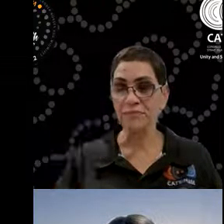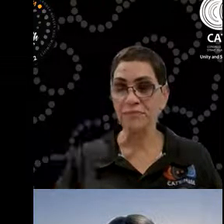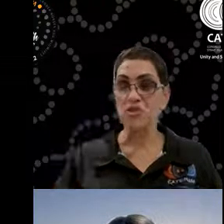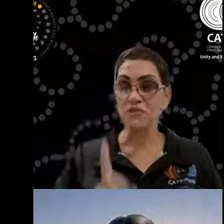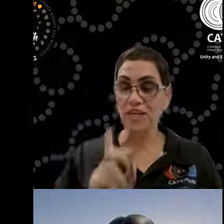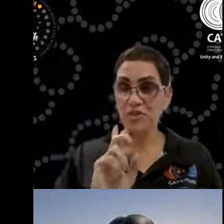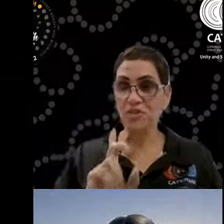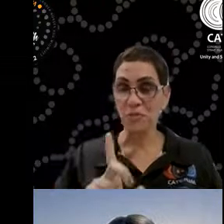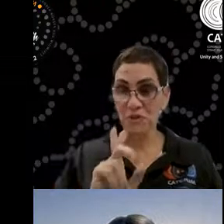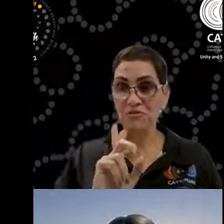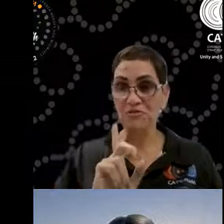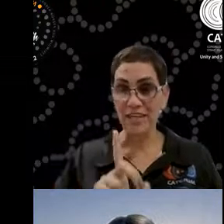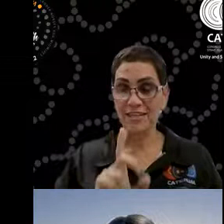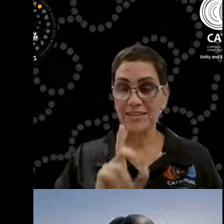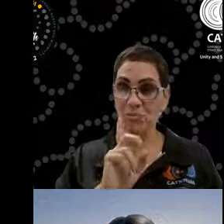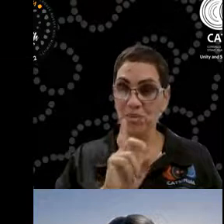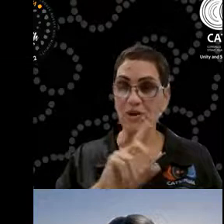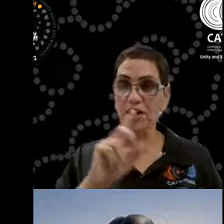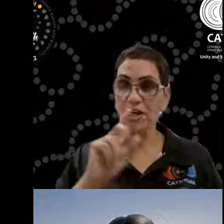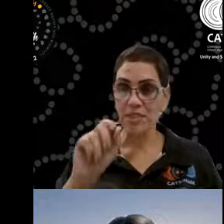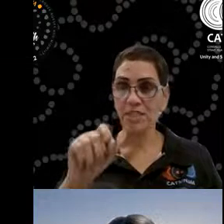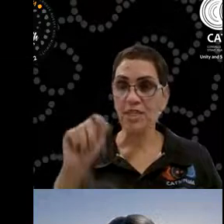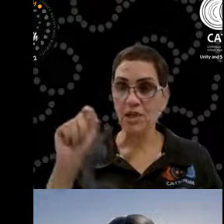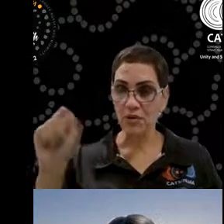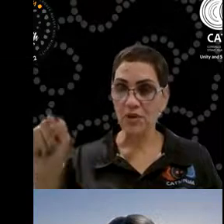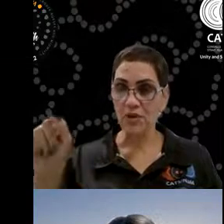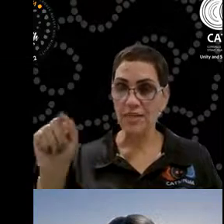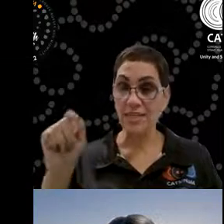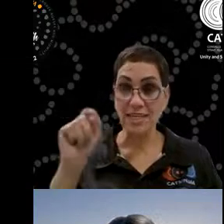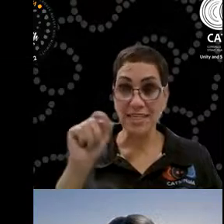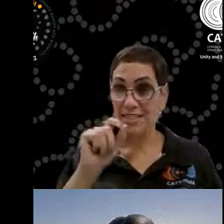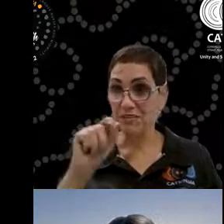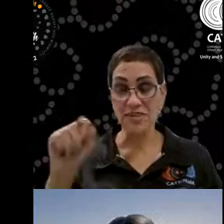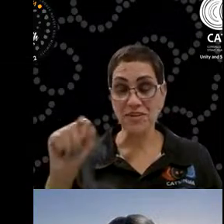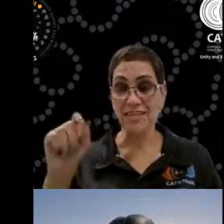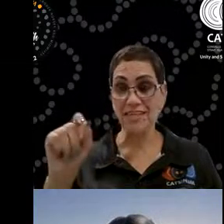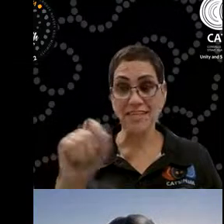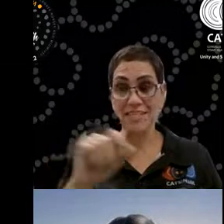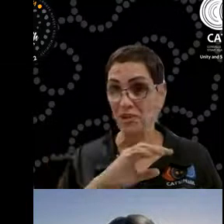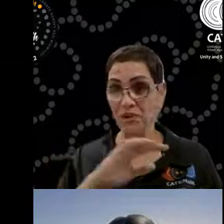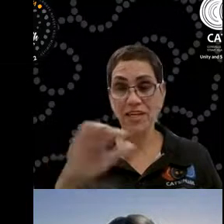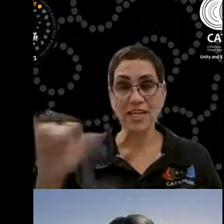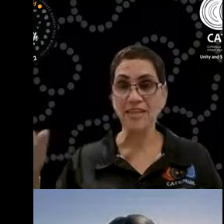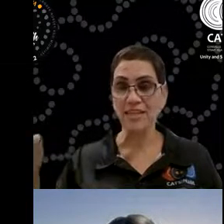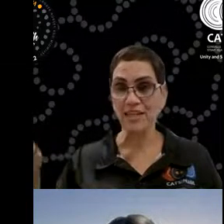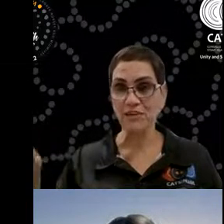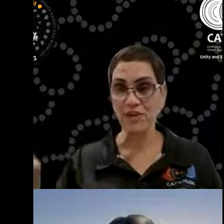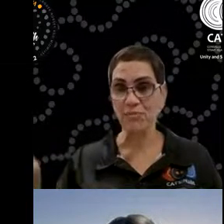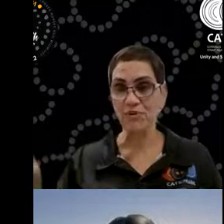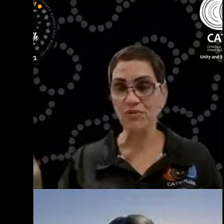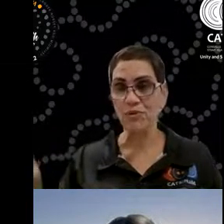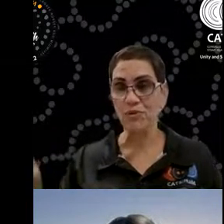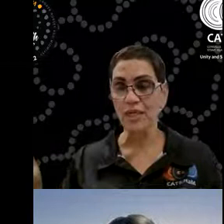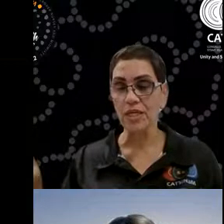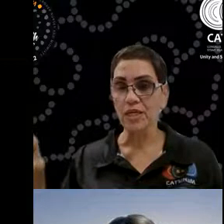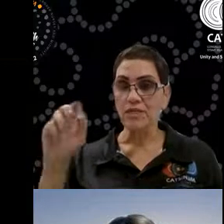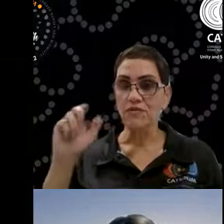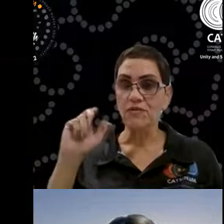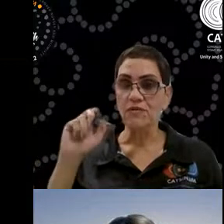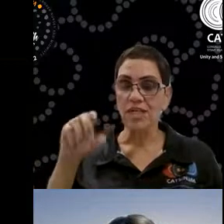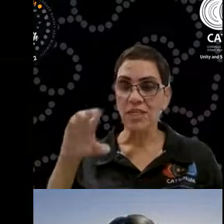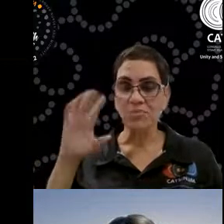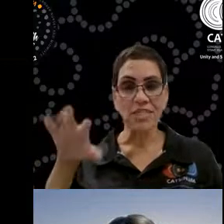done, because you've had to stop and reflect and apply a particular learning. So that it definitely is not like anything that you've done